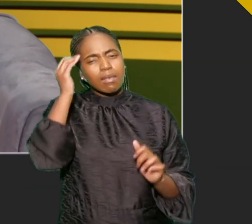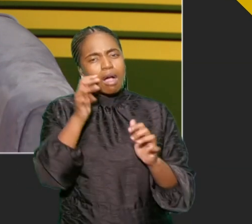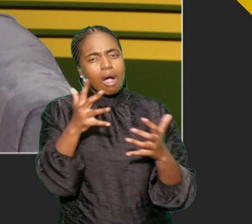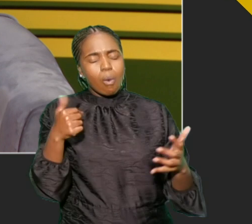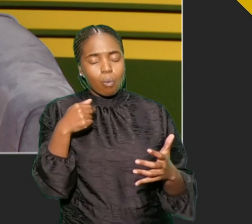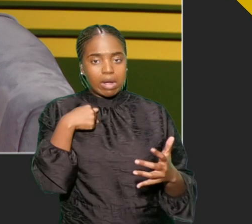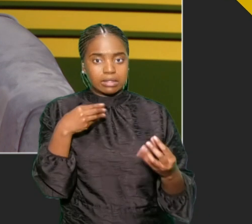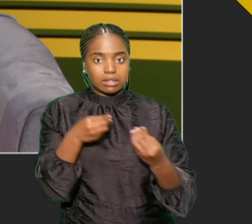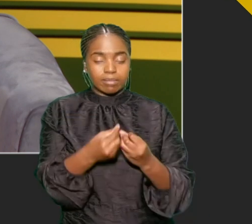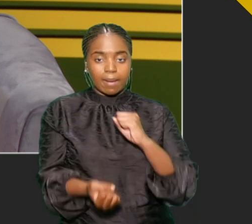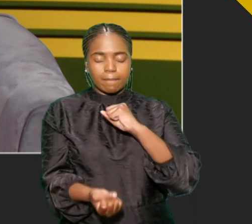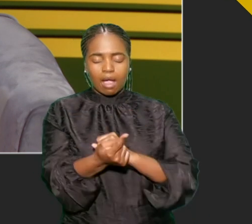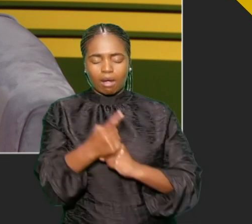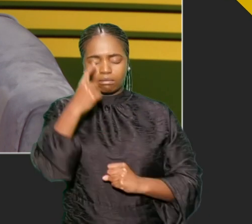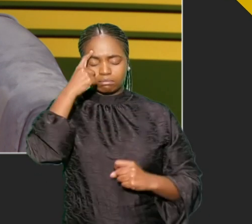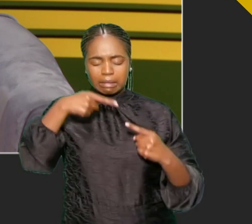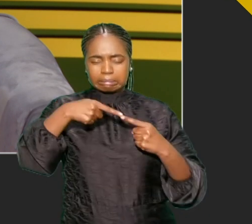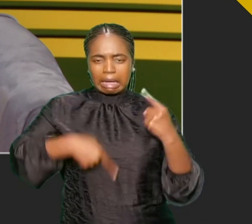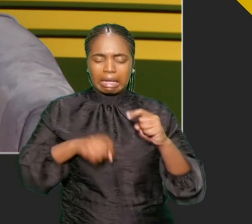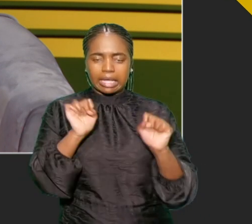a crisis. Sometimes